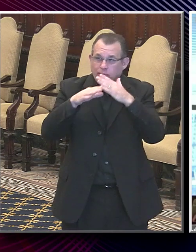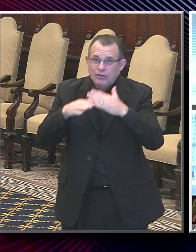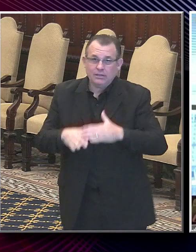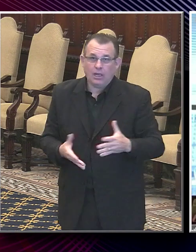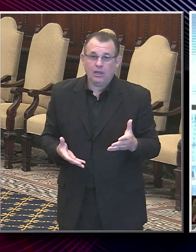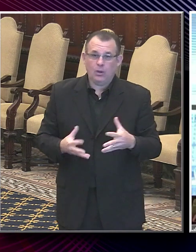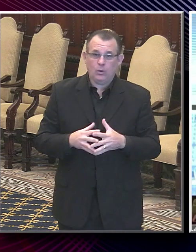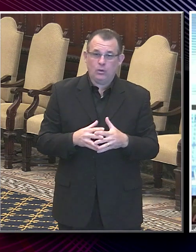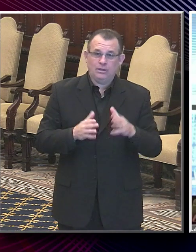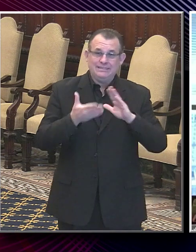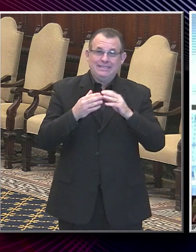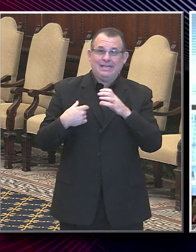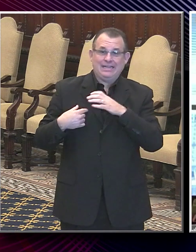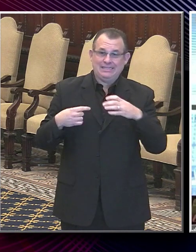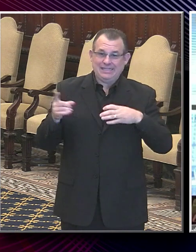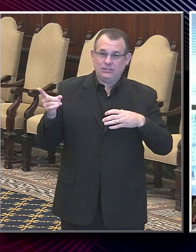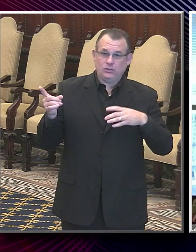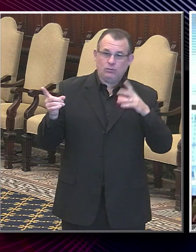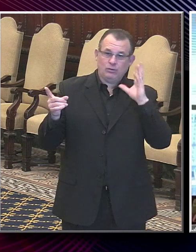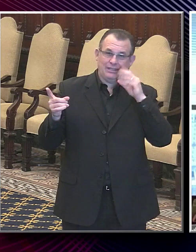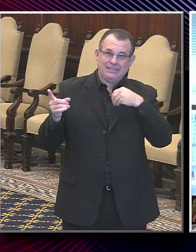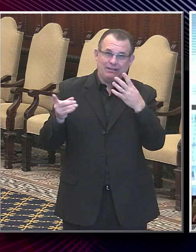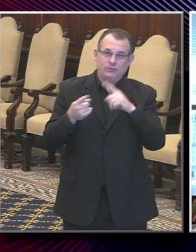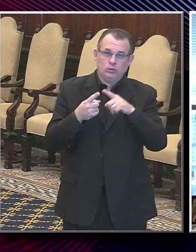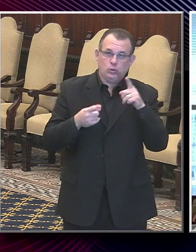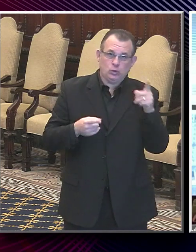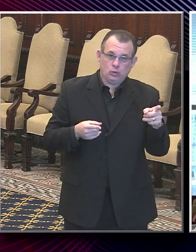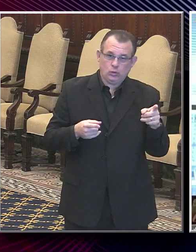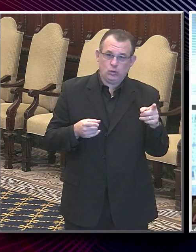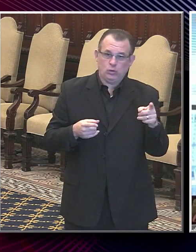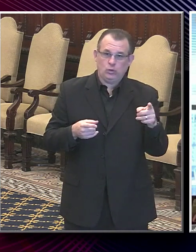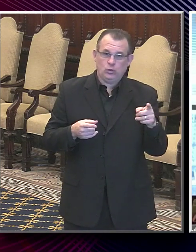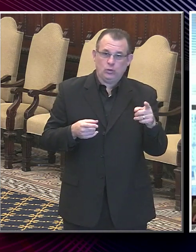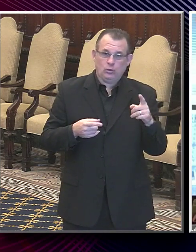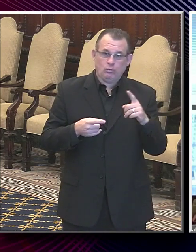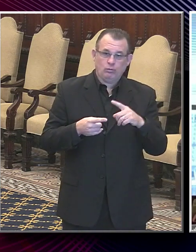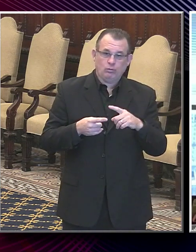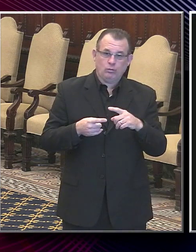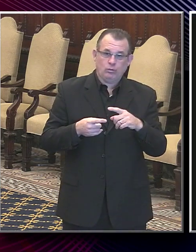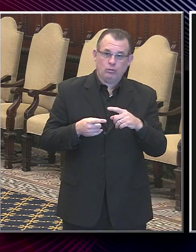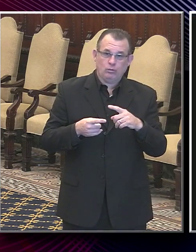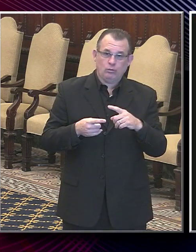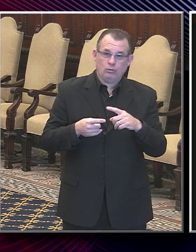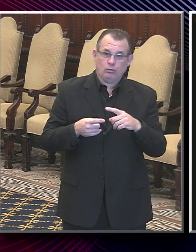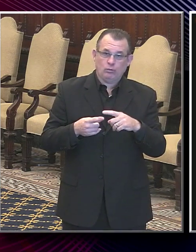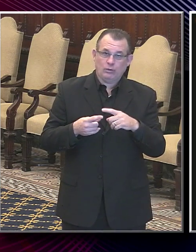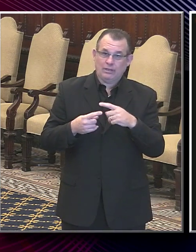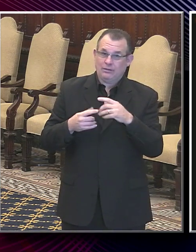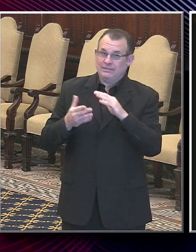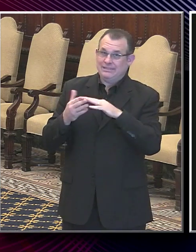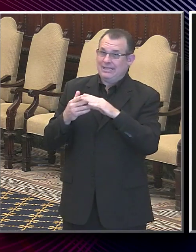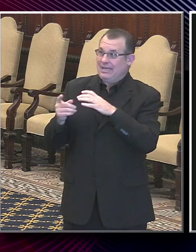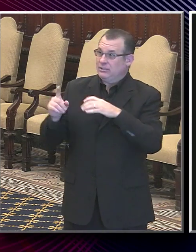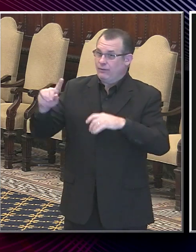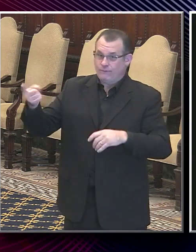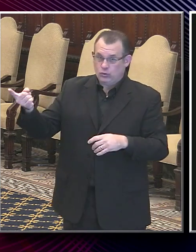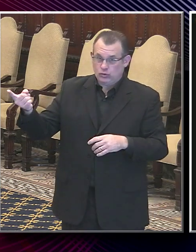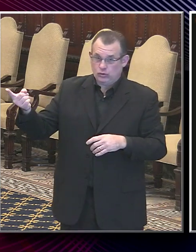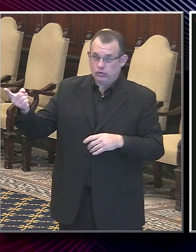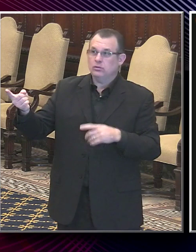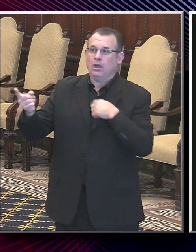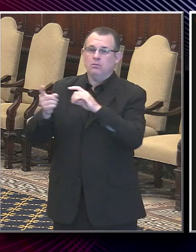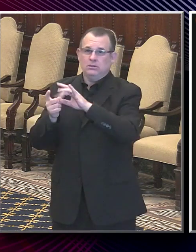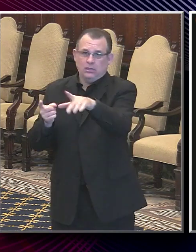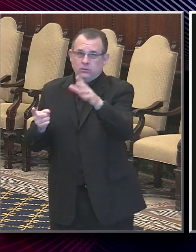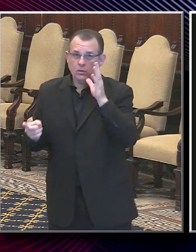City Council, and we'll certainly provide it to you all after we provide it to Council. Okay. And then last question, this is either for the mayor